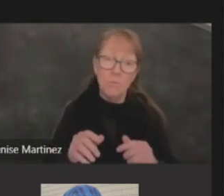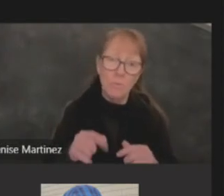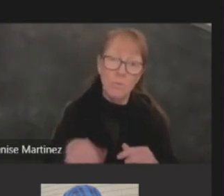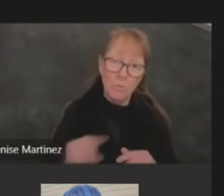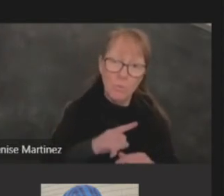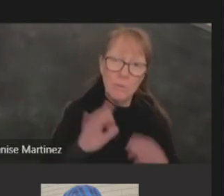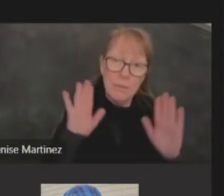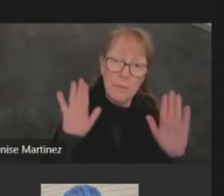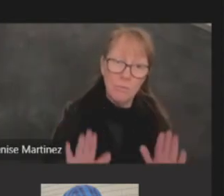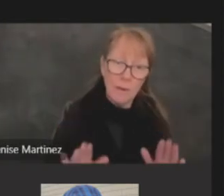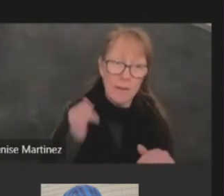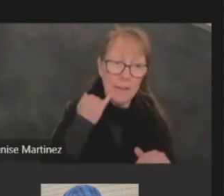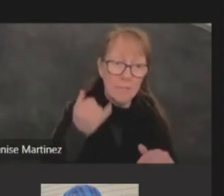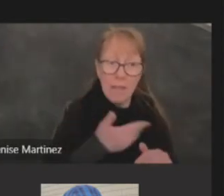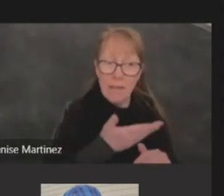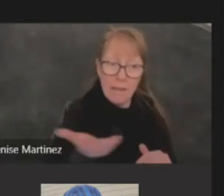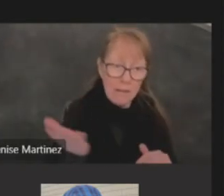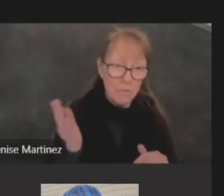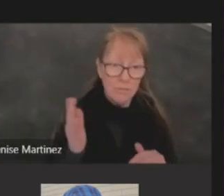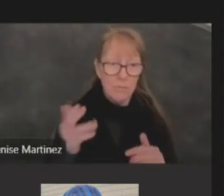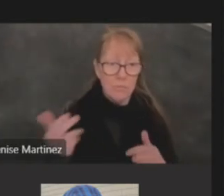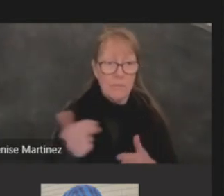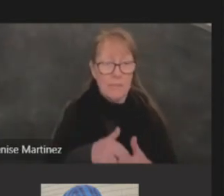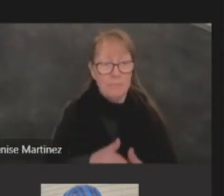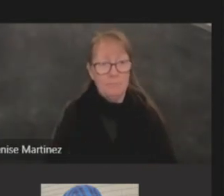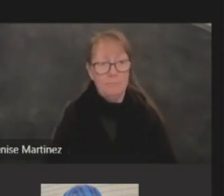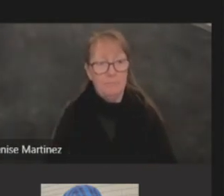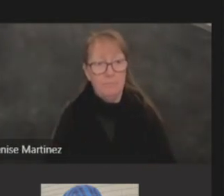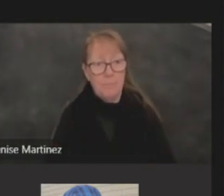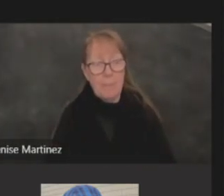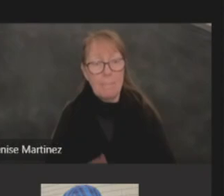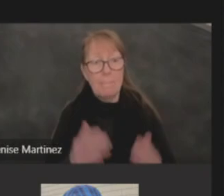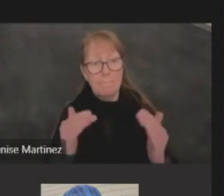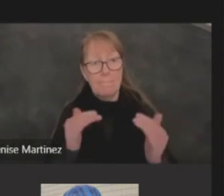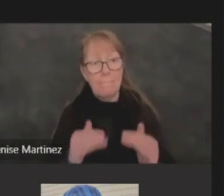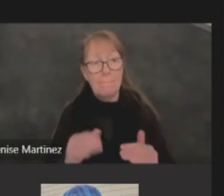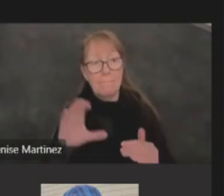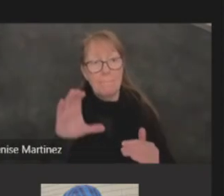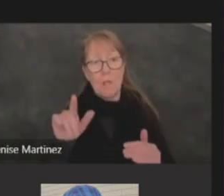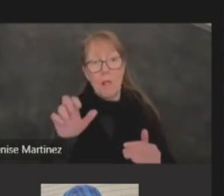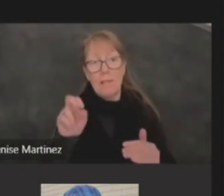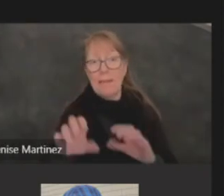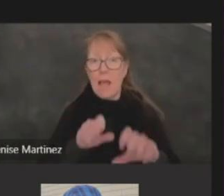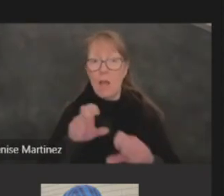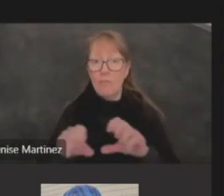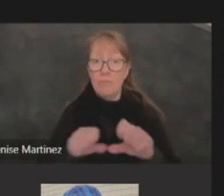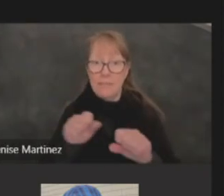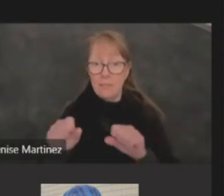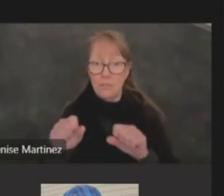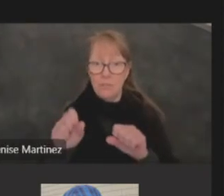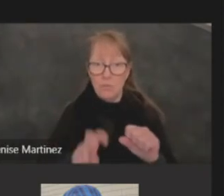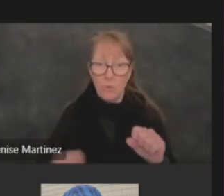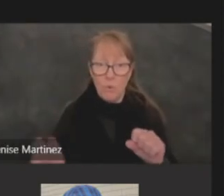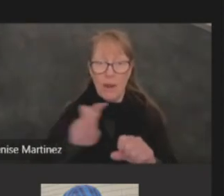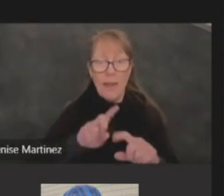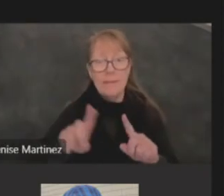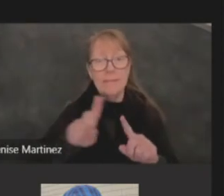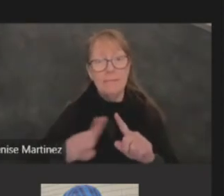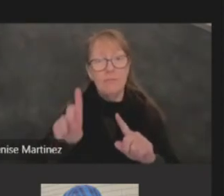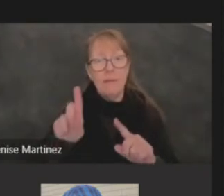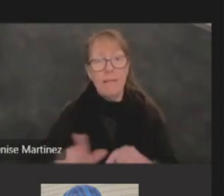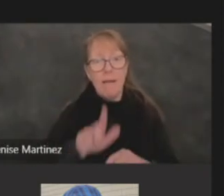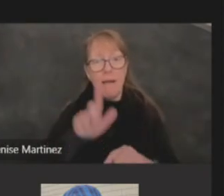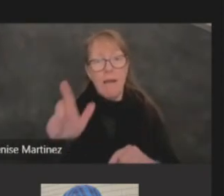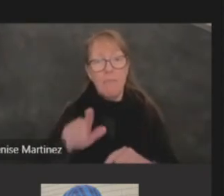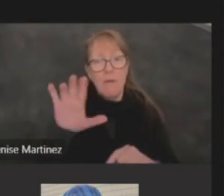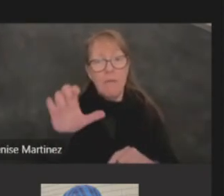attend. Colleen's also doing an outreach tour at different Boston Public Library branches in the neighborhoods. She's beginning